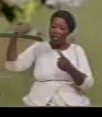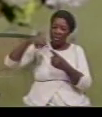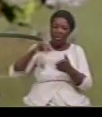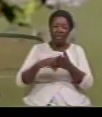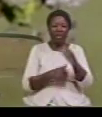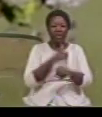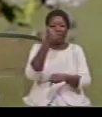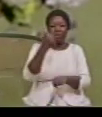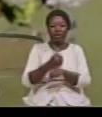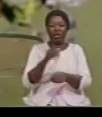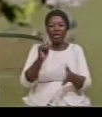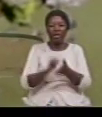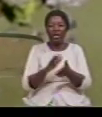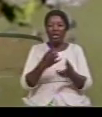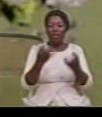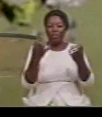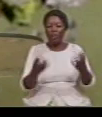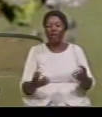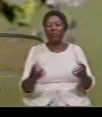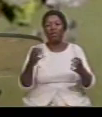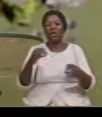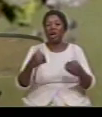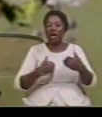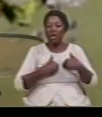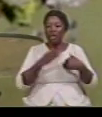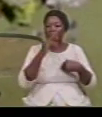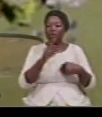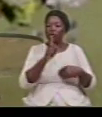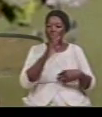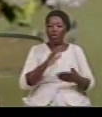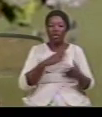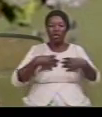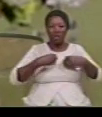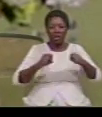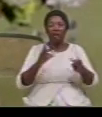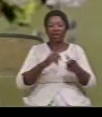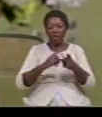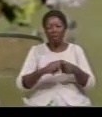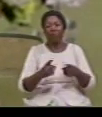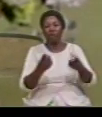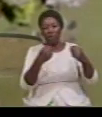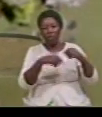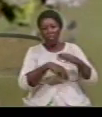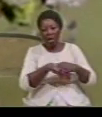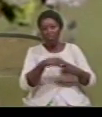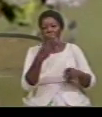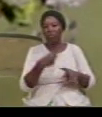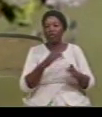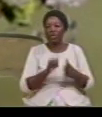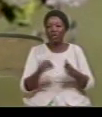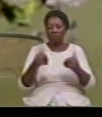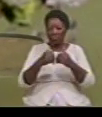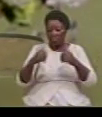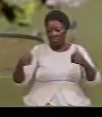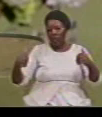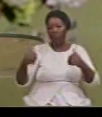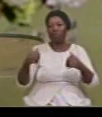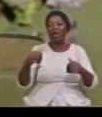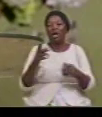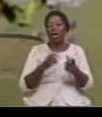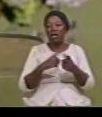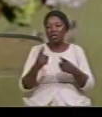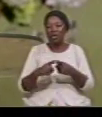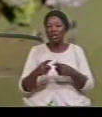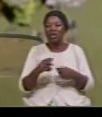healed, he would proceed with the purification rite. This consisted of two ceremonies, one outside the camp and